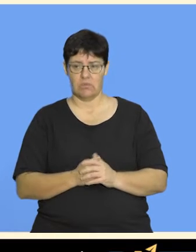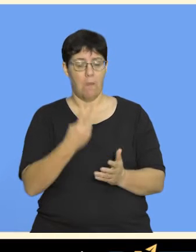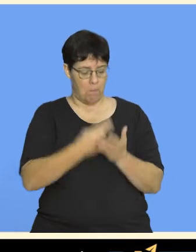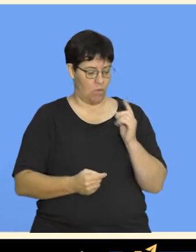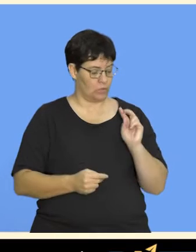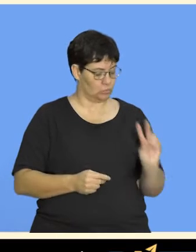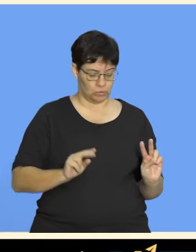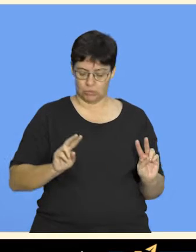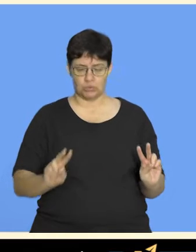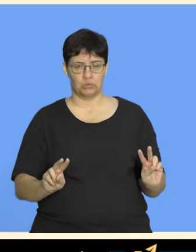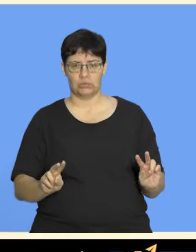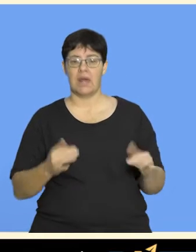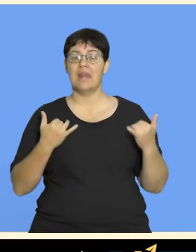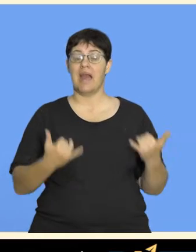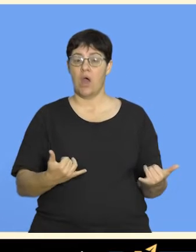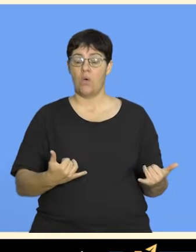2. It's now